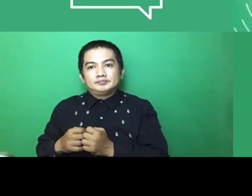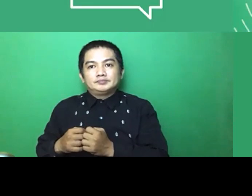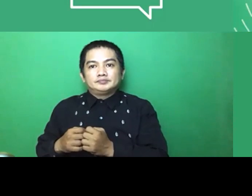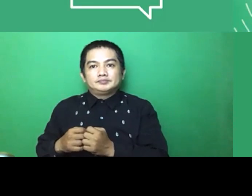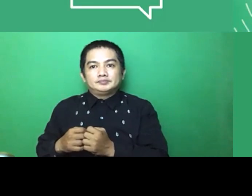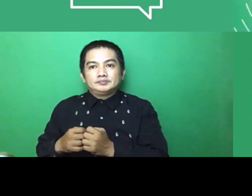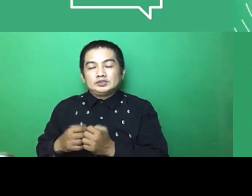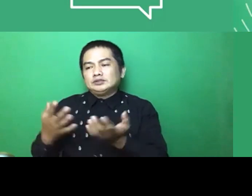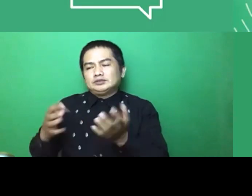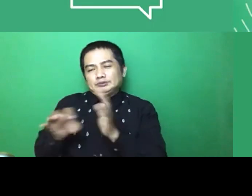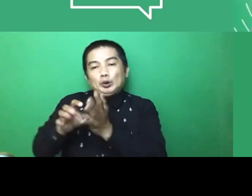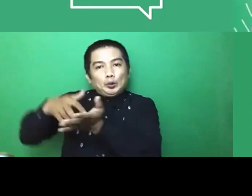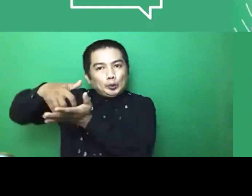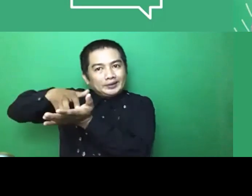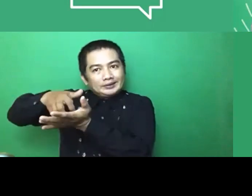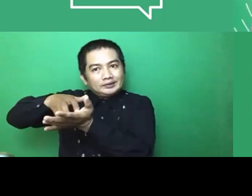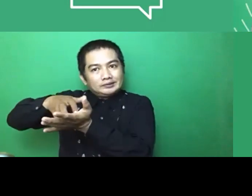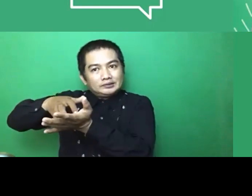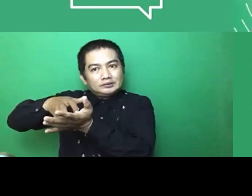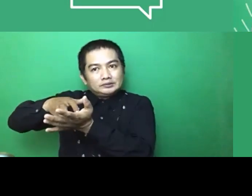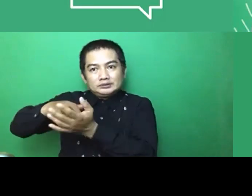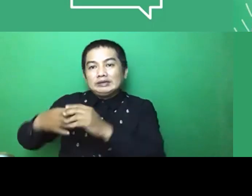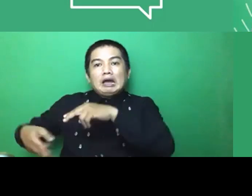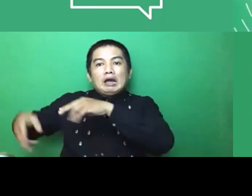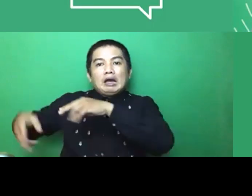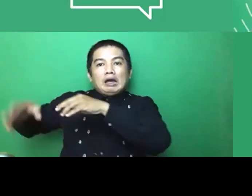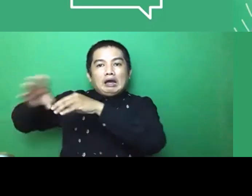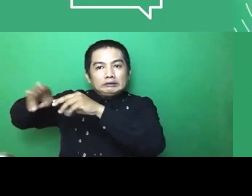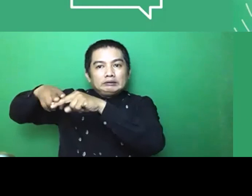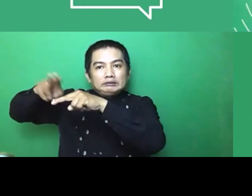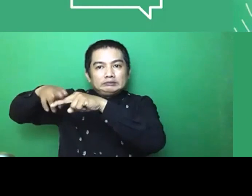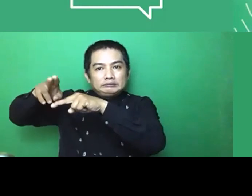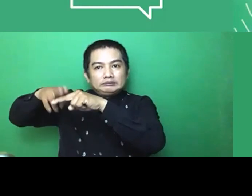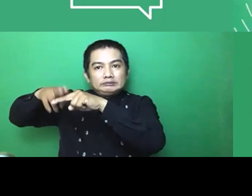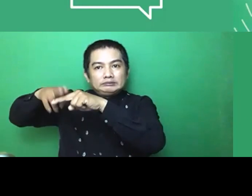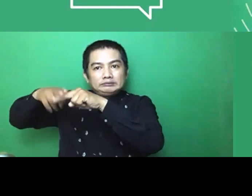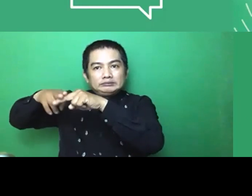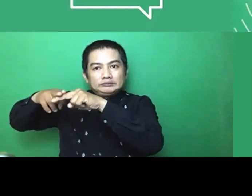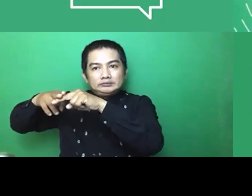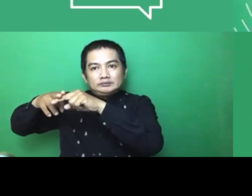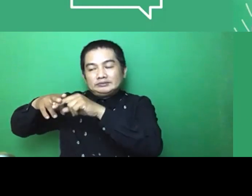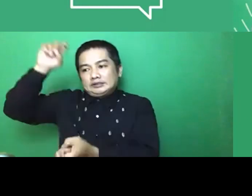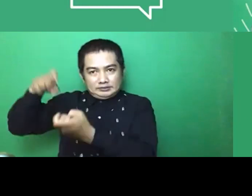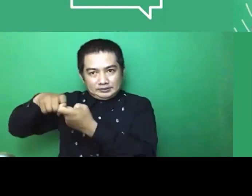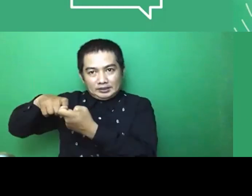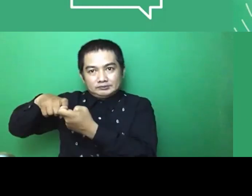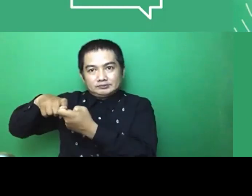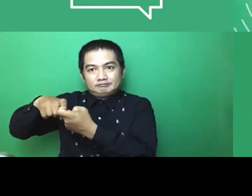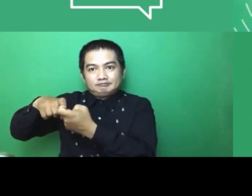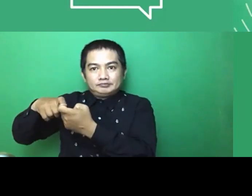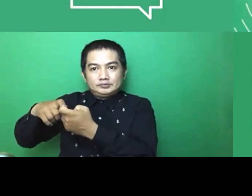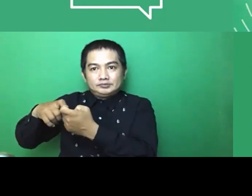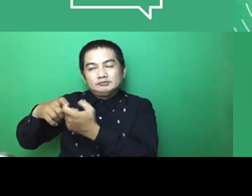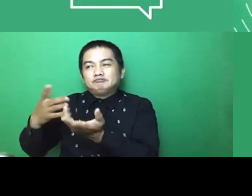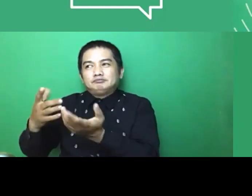say a weakness, is additive machines are very, very specific in material. They can only use